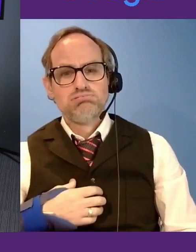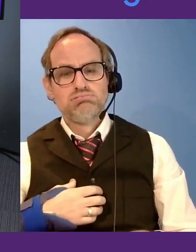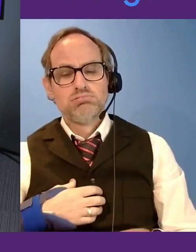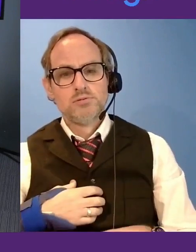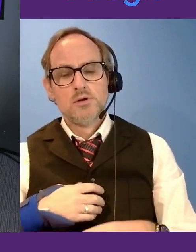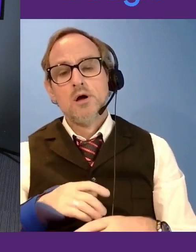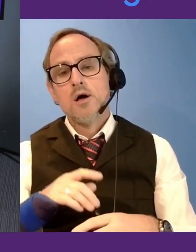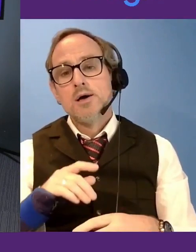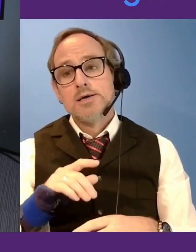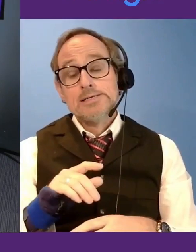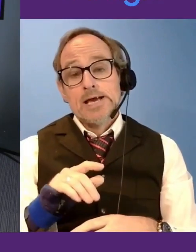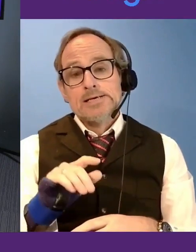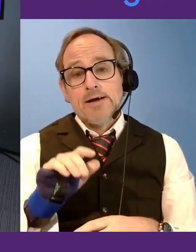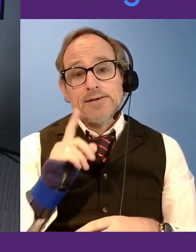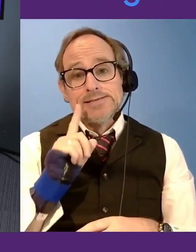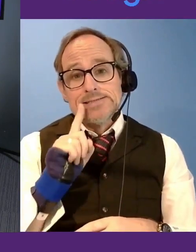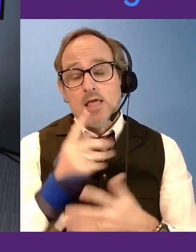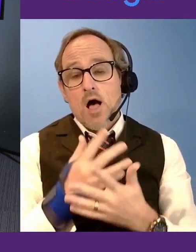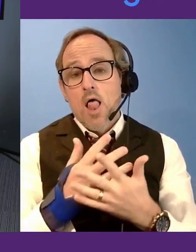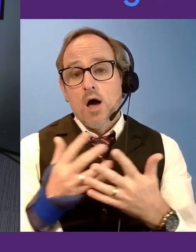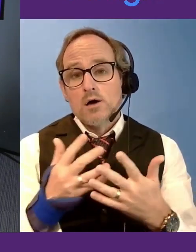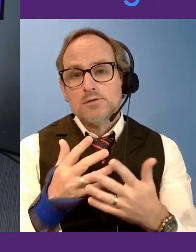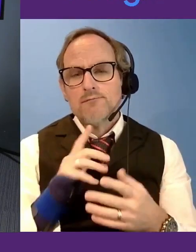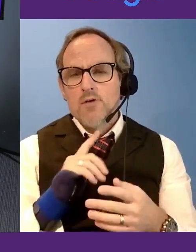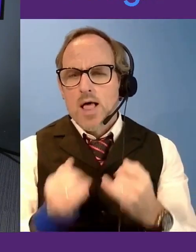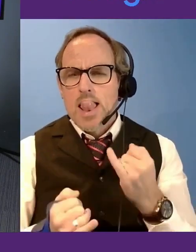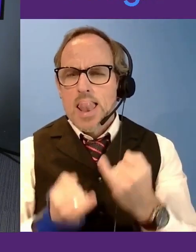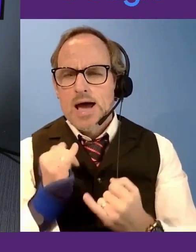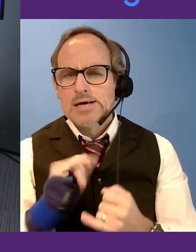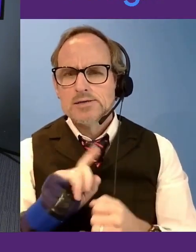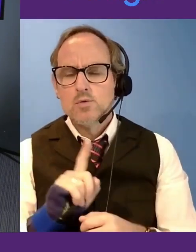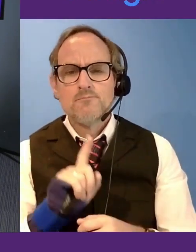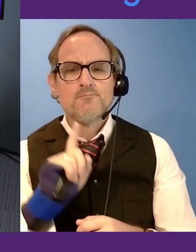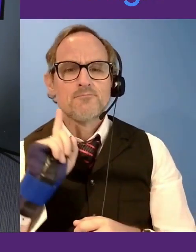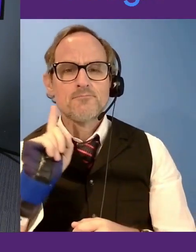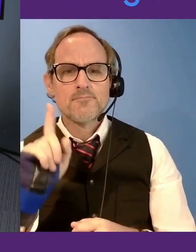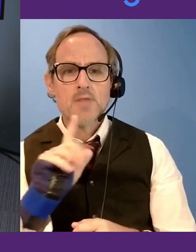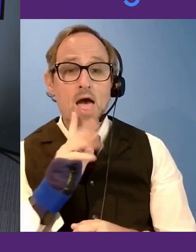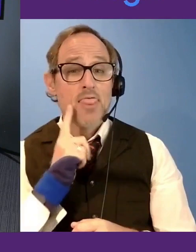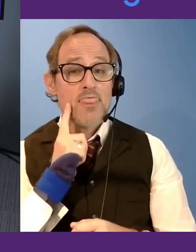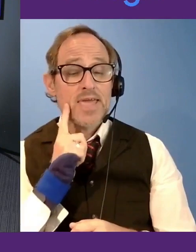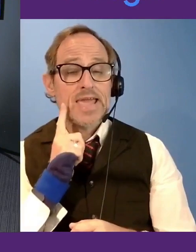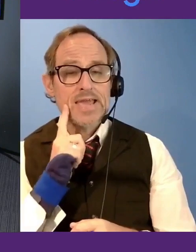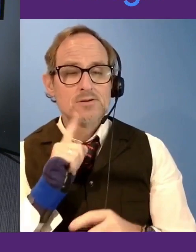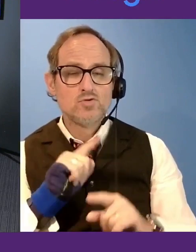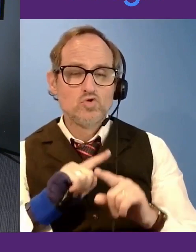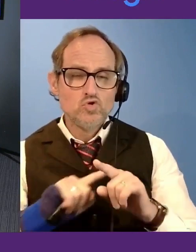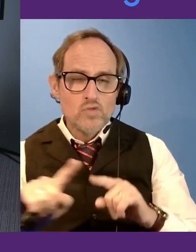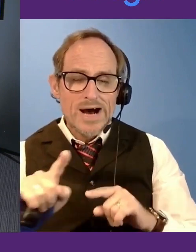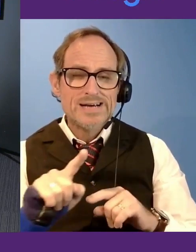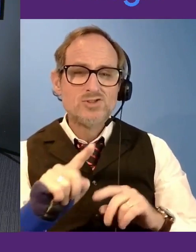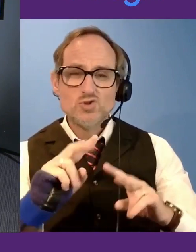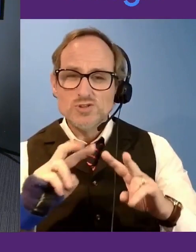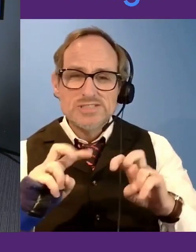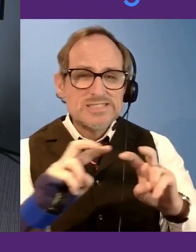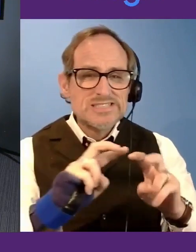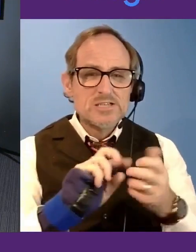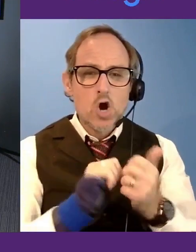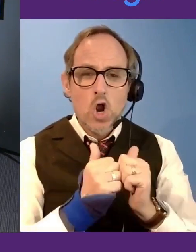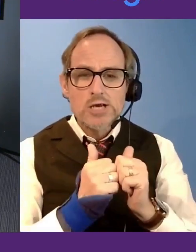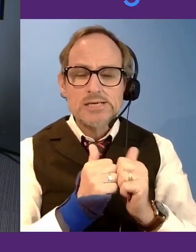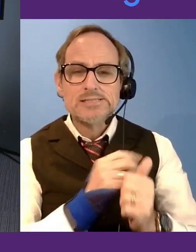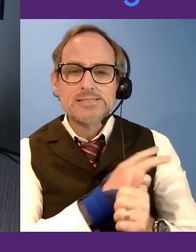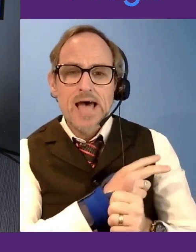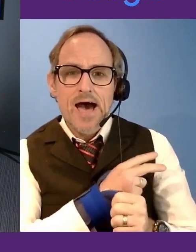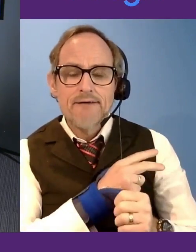Finally. Yes, so what I think is like absolutely try and find allies. There's always other people that are interested